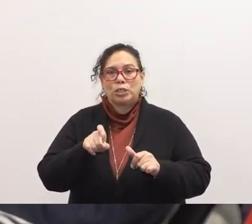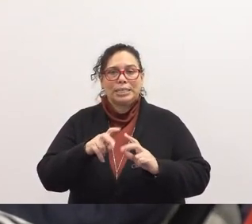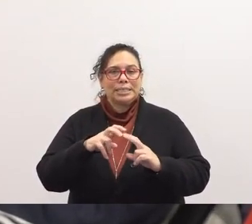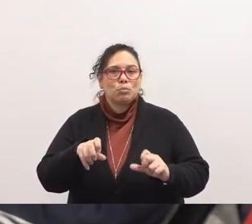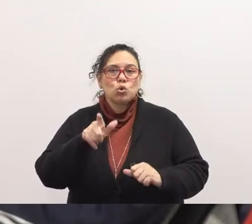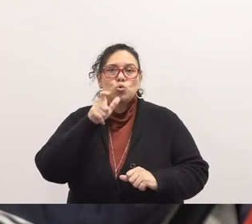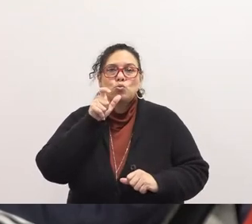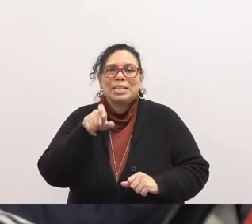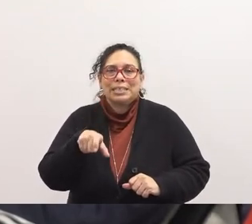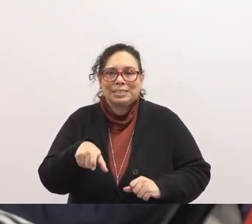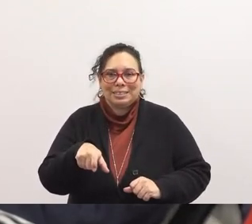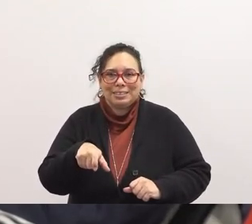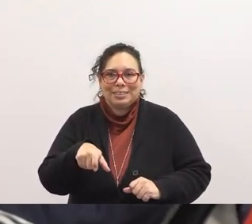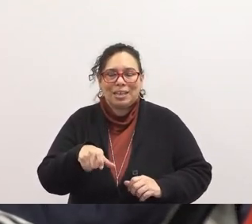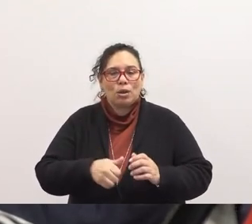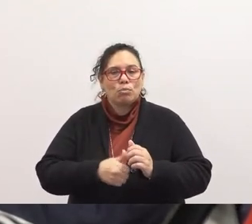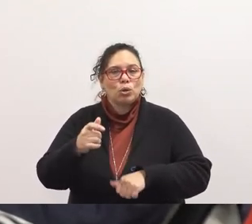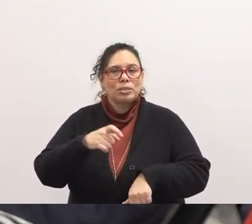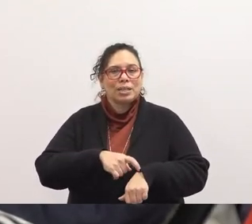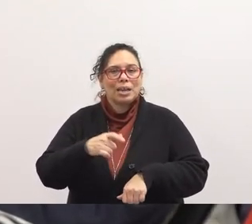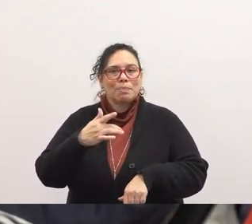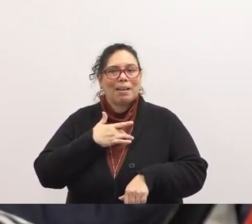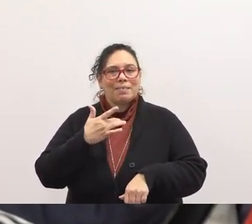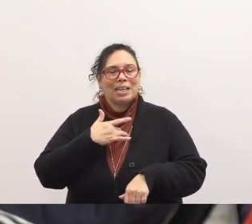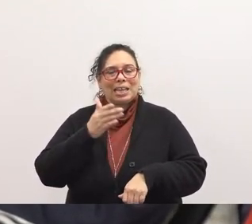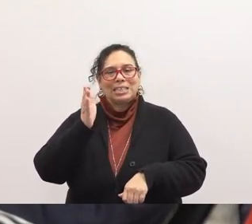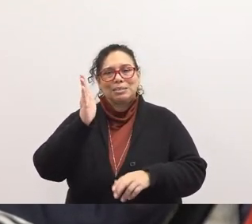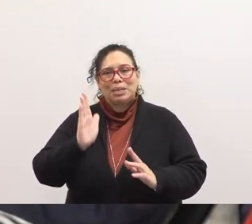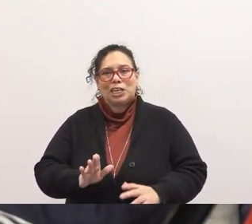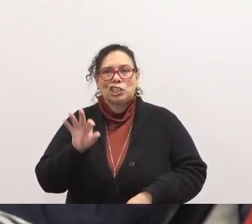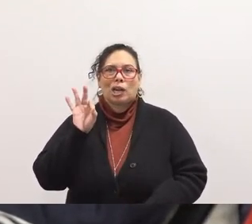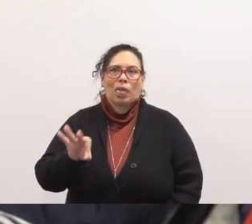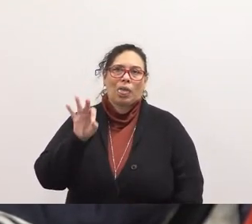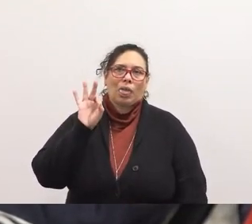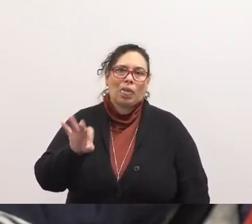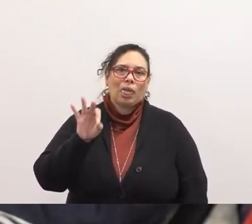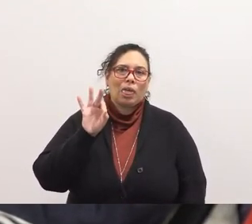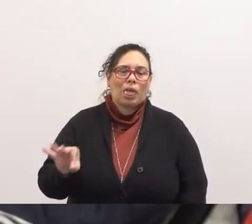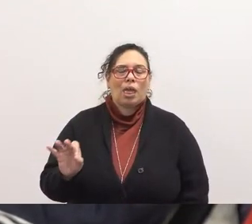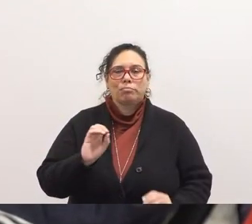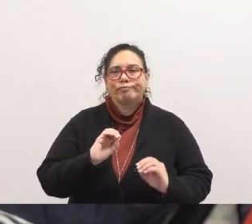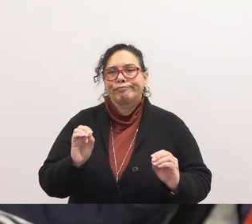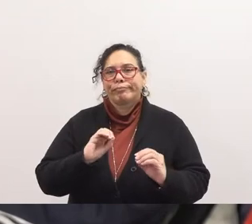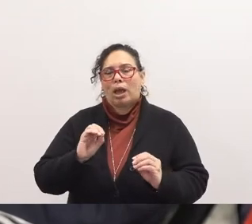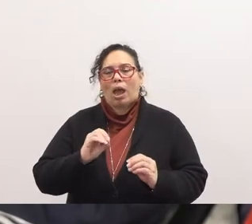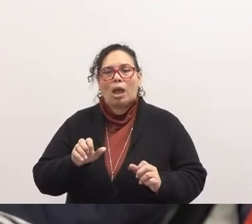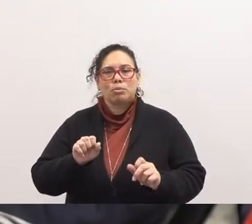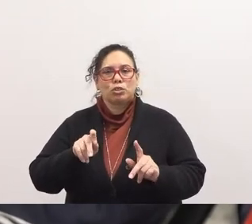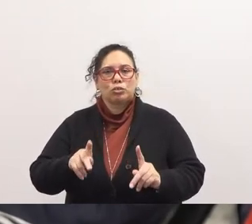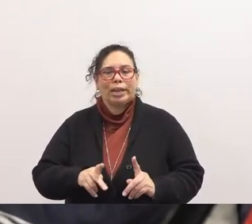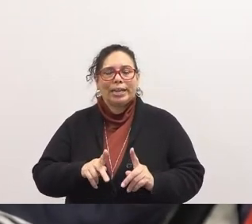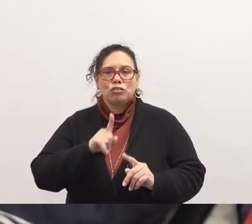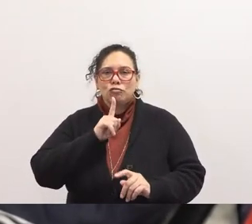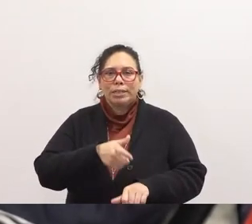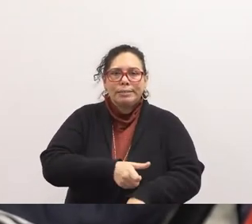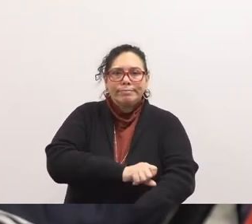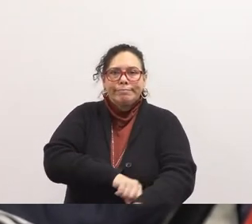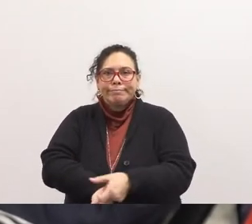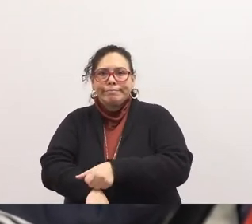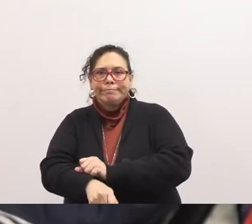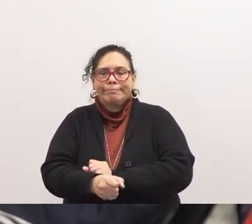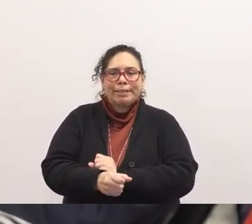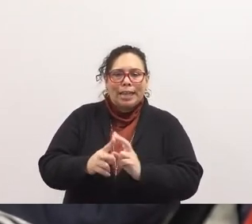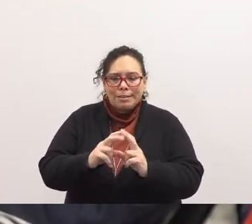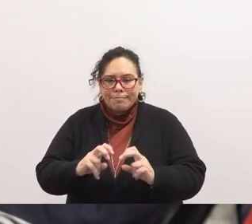who needs it. Most of the time, I feel like the speakers are preaching to the choir with little opportunity to dive into our own curriculum and get